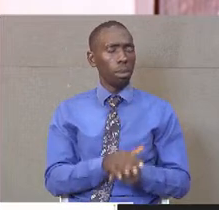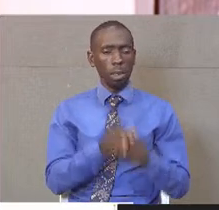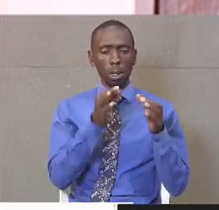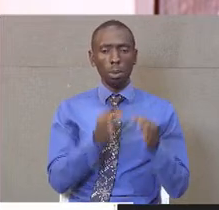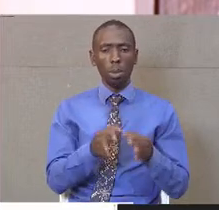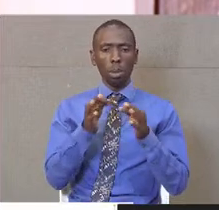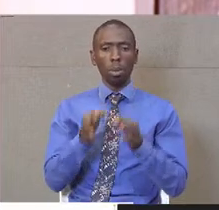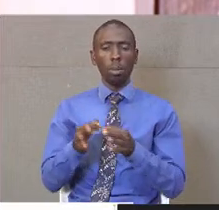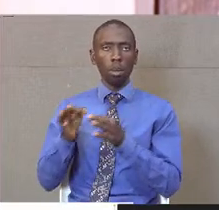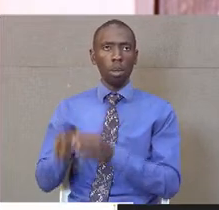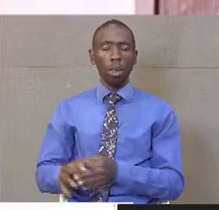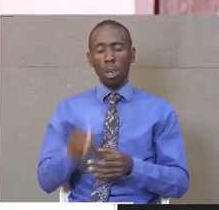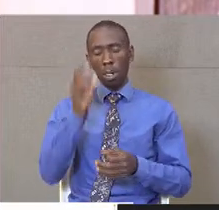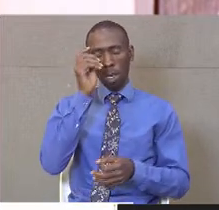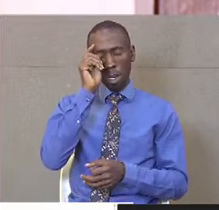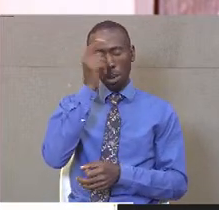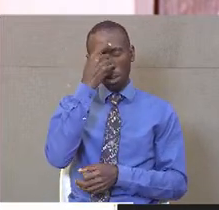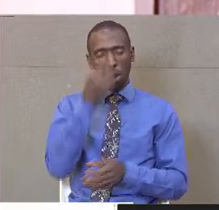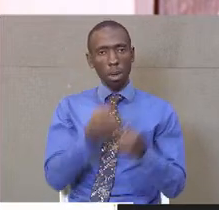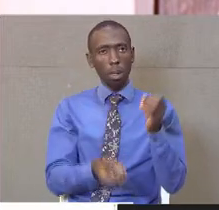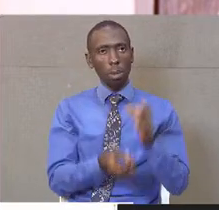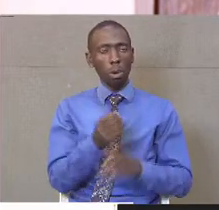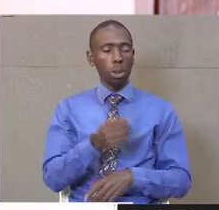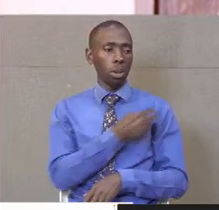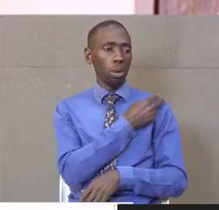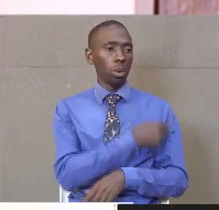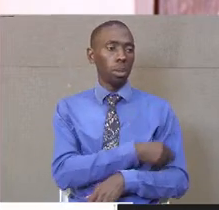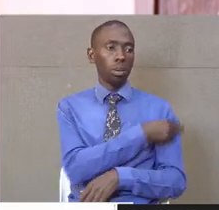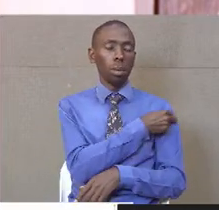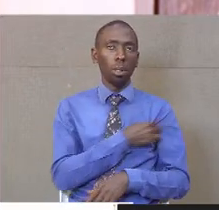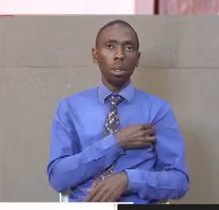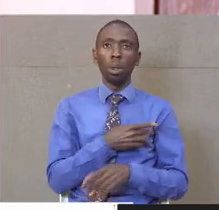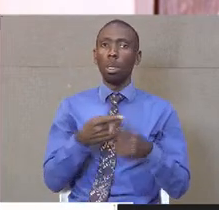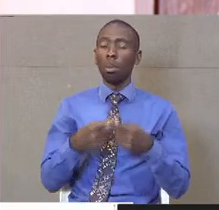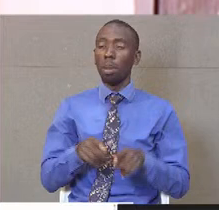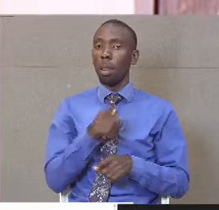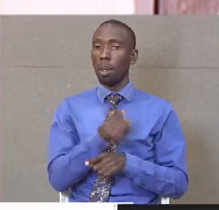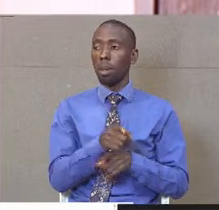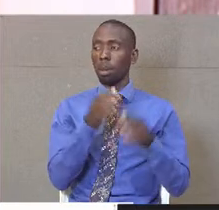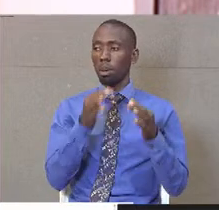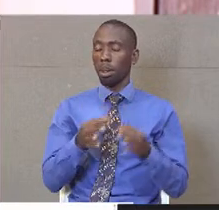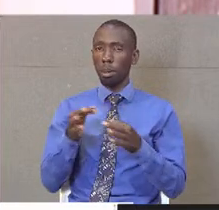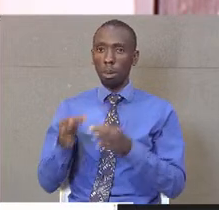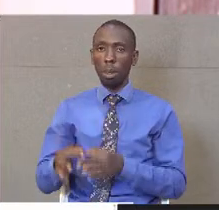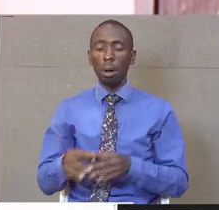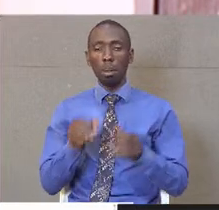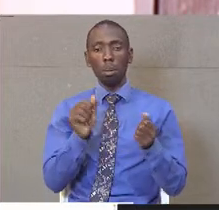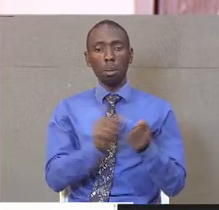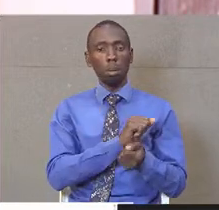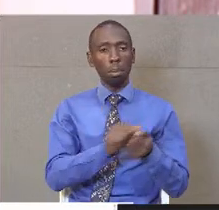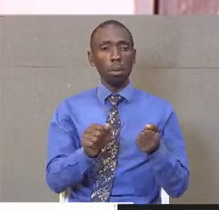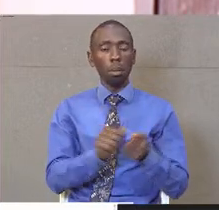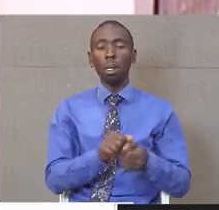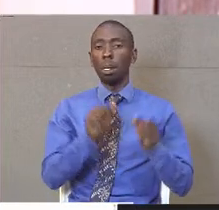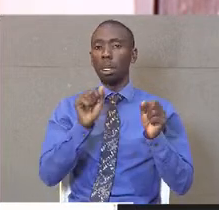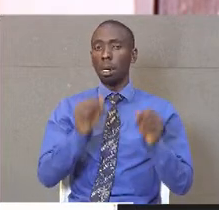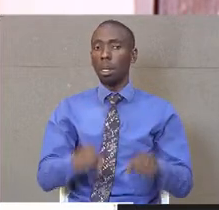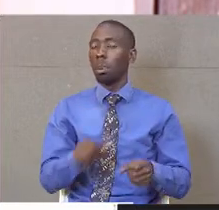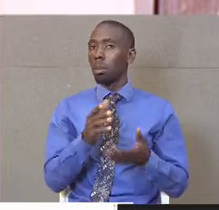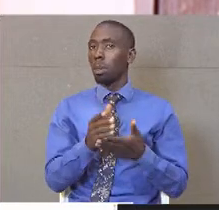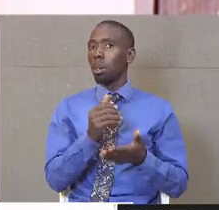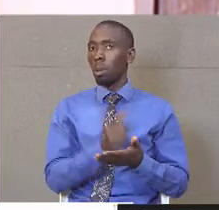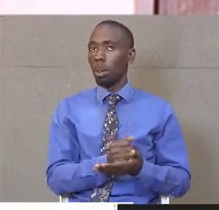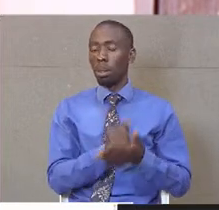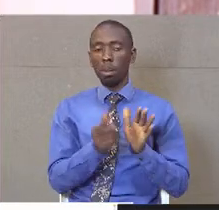equipment that government has put in hospitals, and this equipment might get to waste because, like